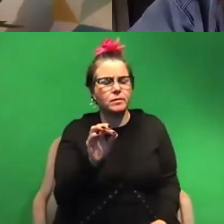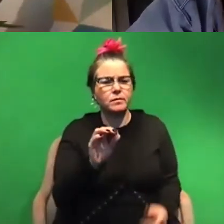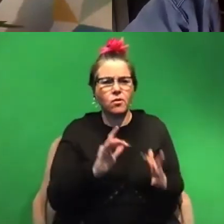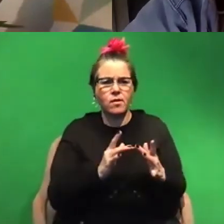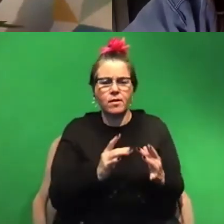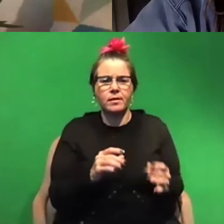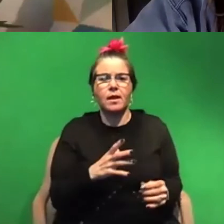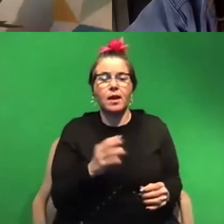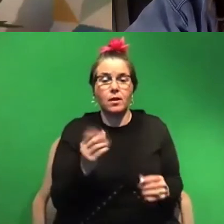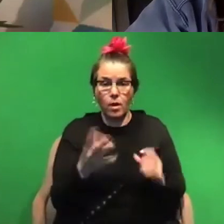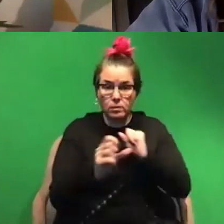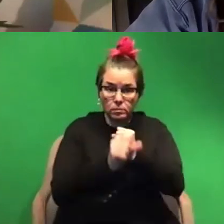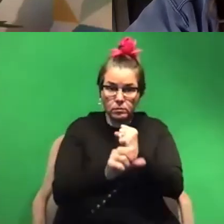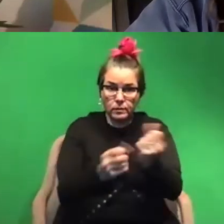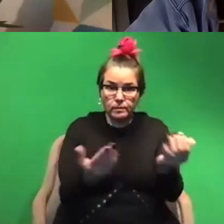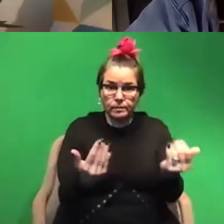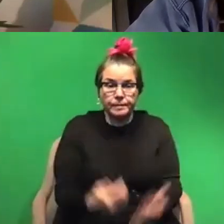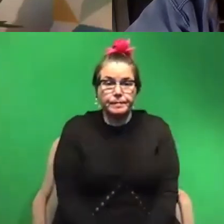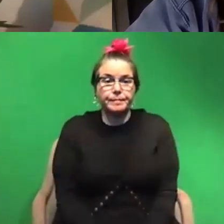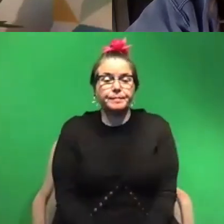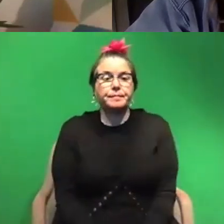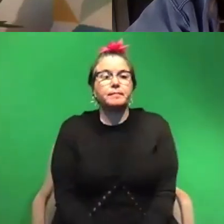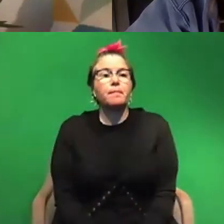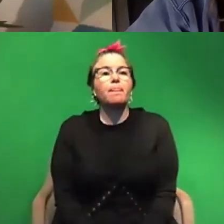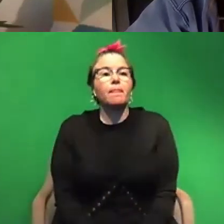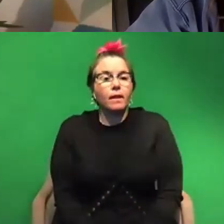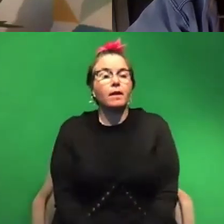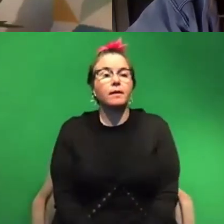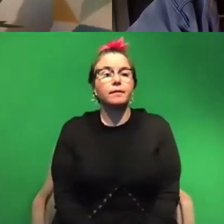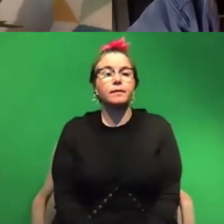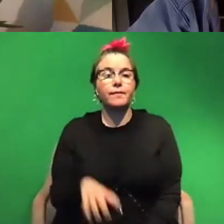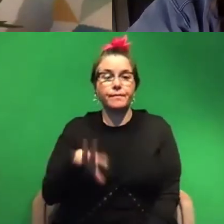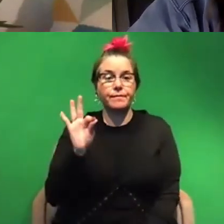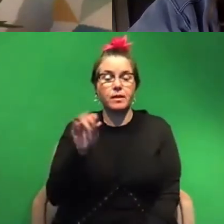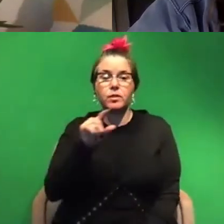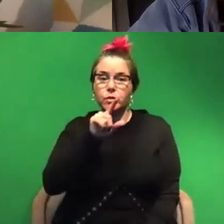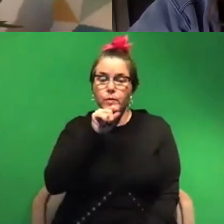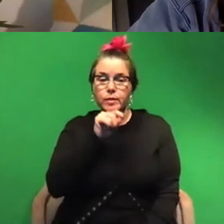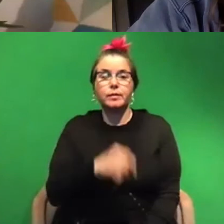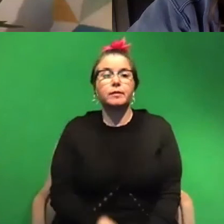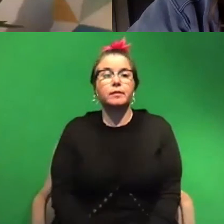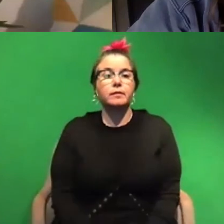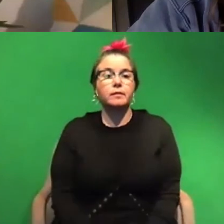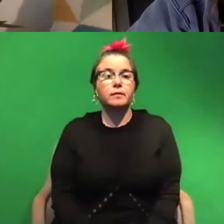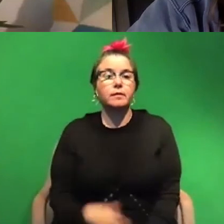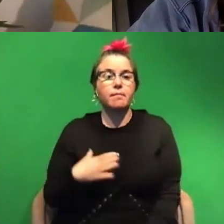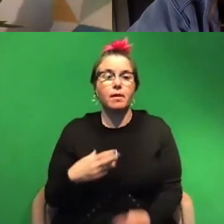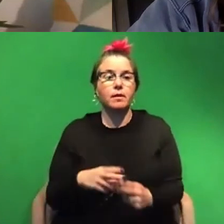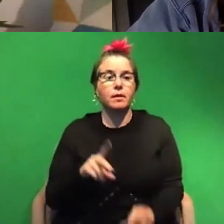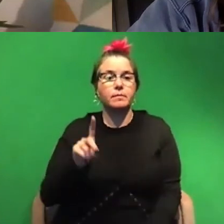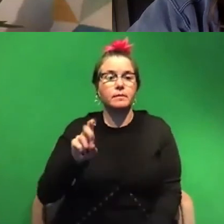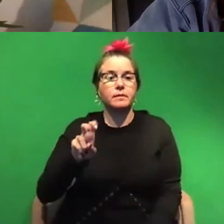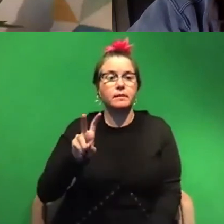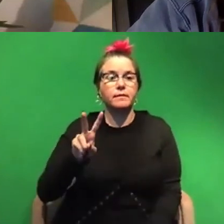is there anything else you want to plug? Yeah, I can be found on Twitter. My name is Devika M.